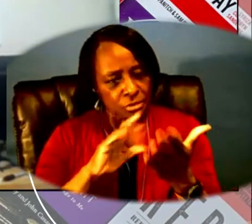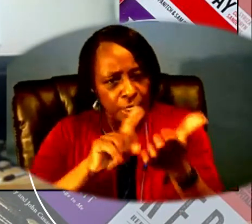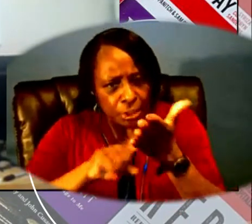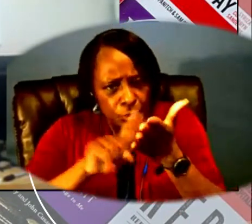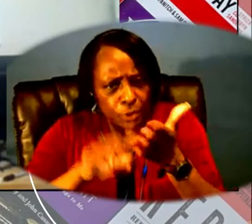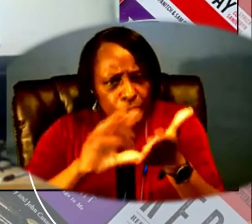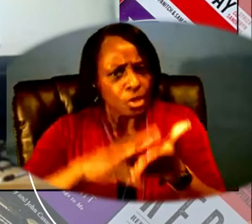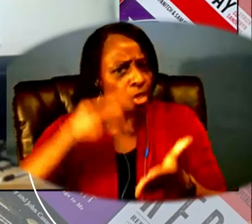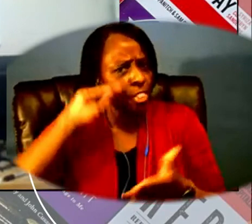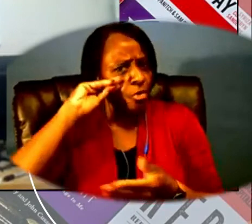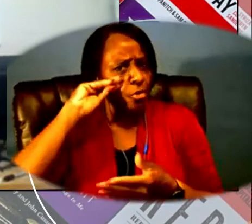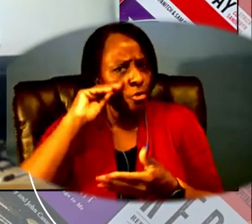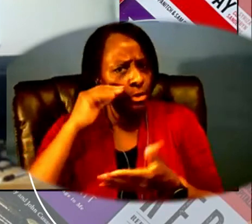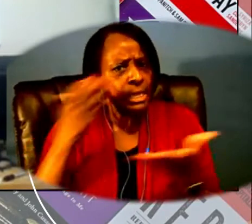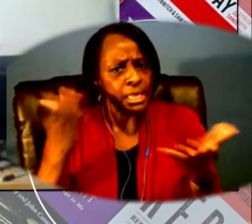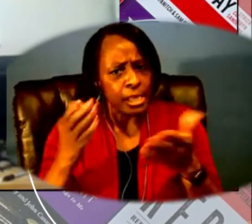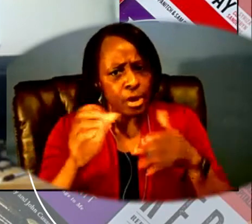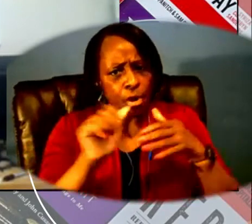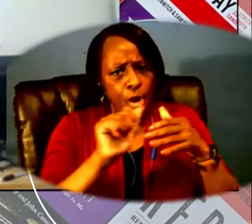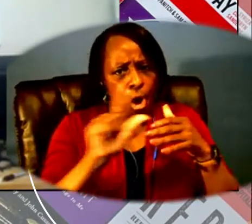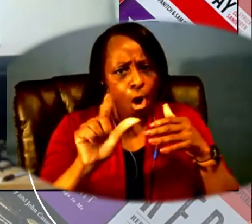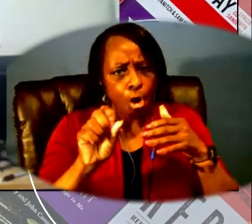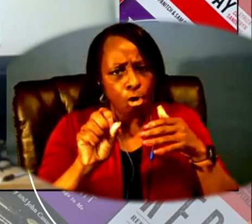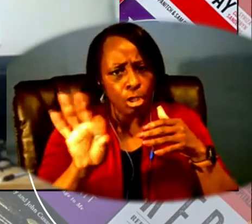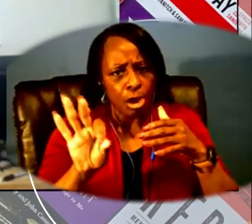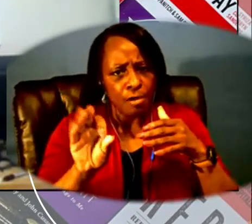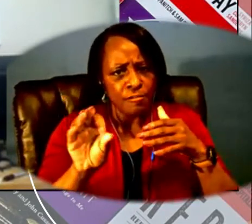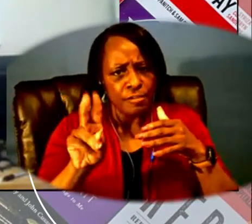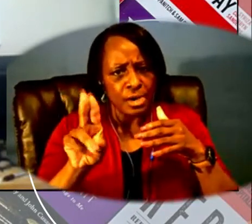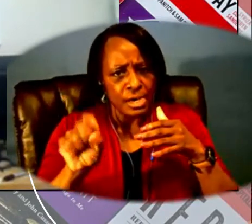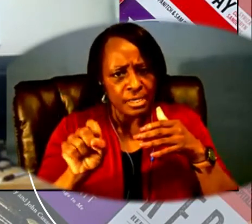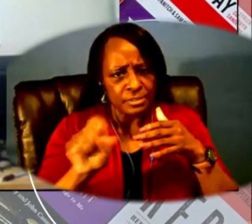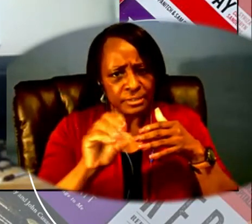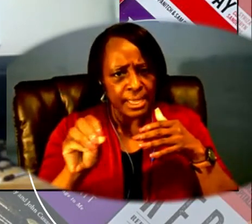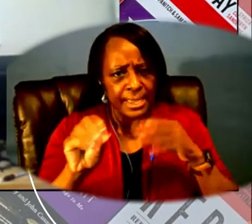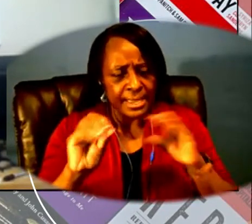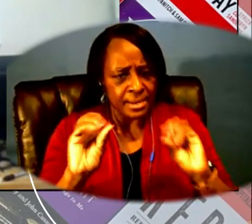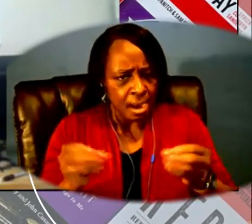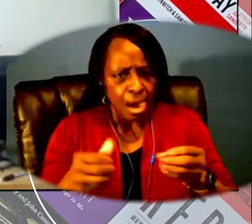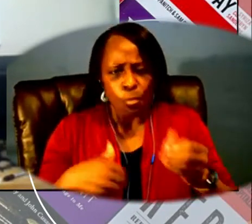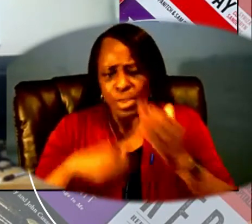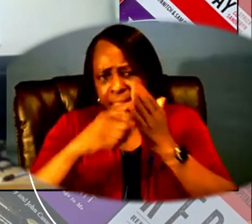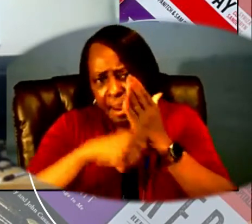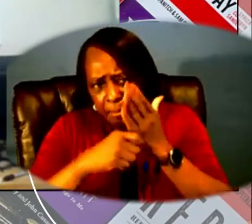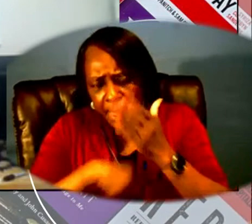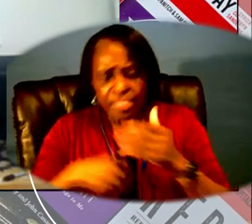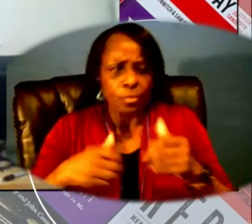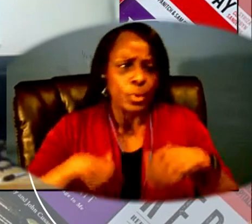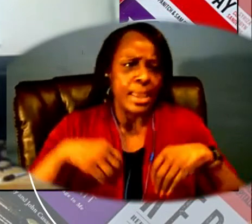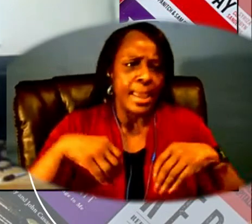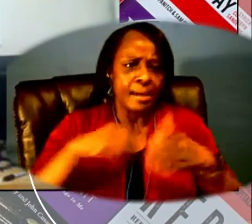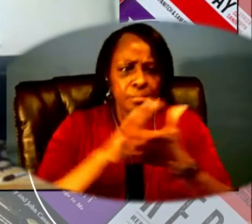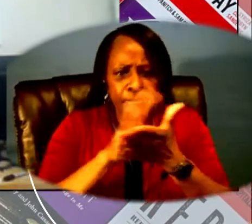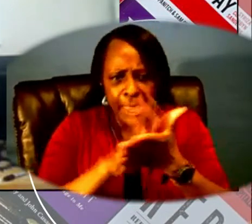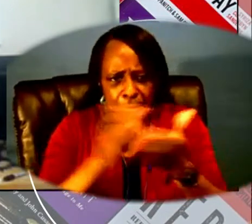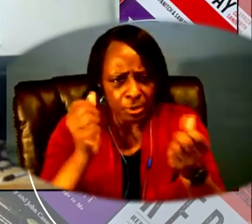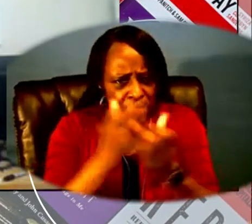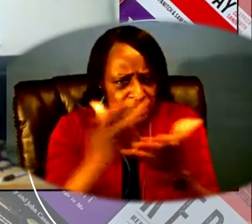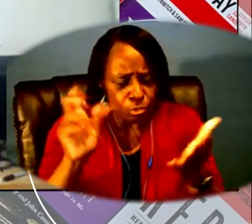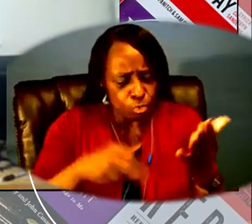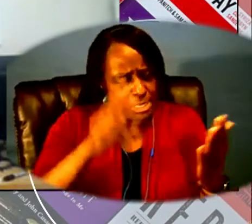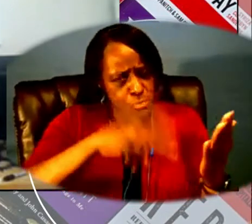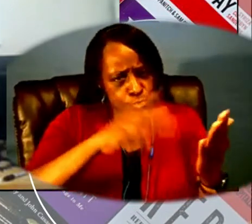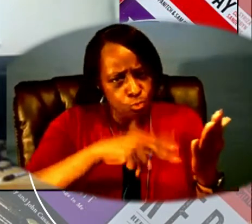research. Here at All of Us or None, we have manuals and pamphlets and educational material to be able